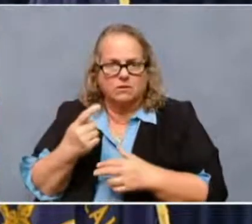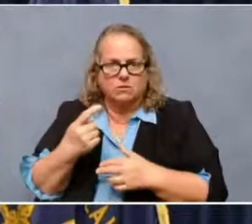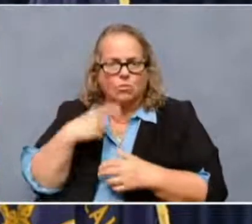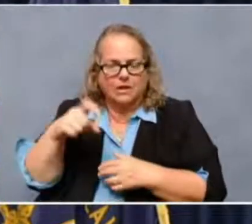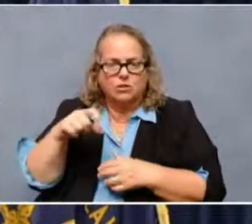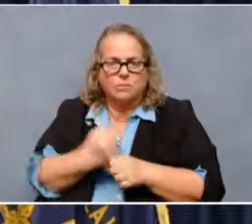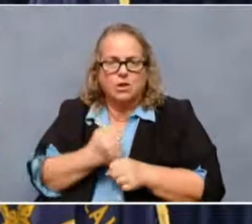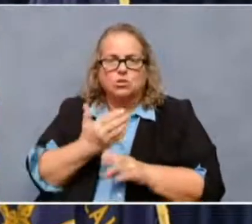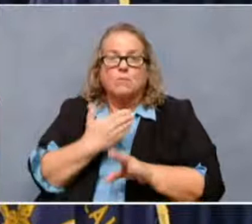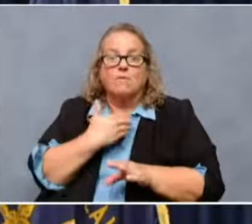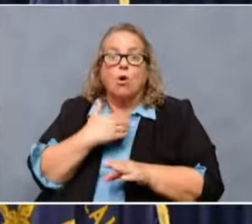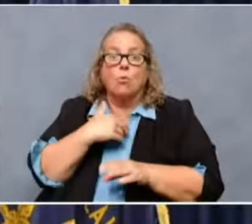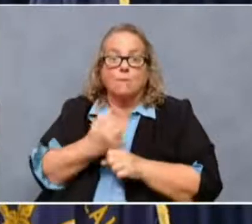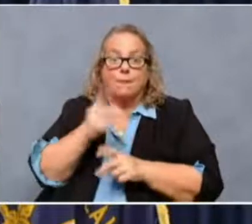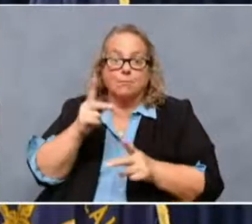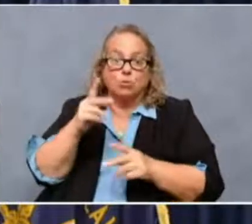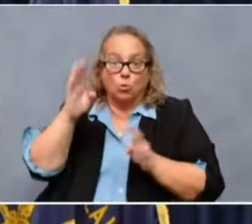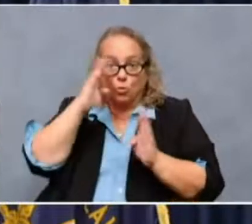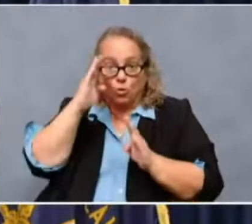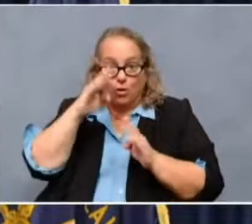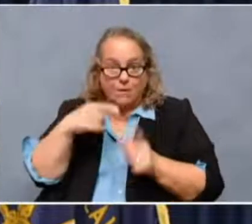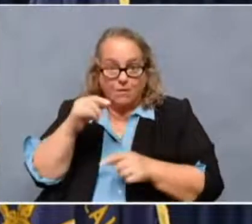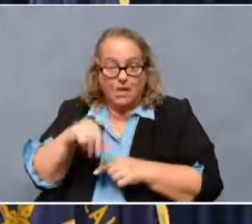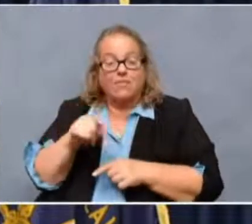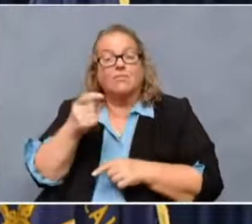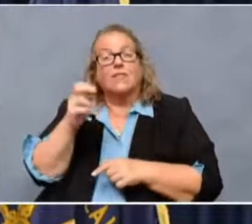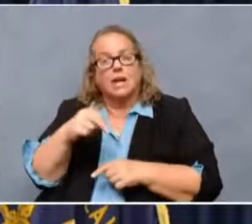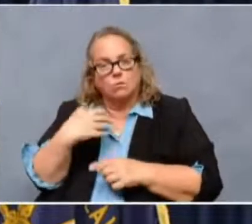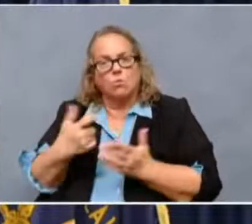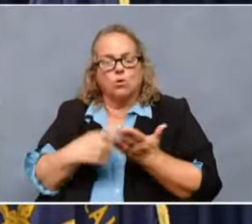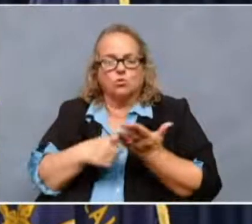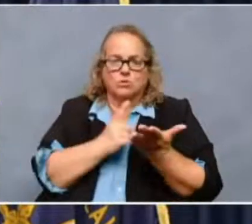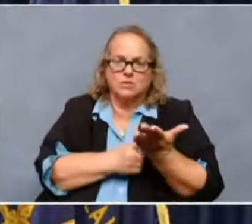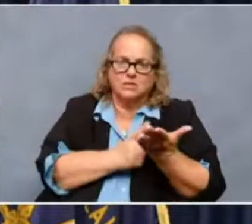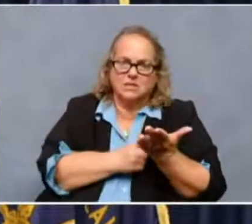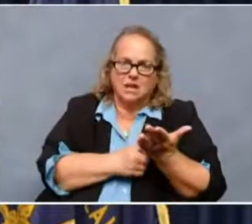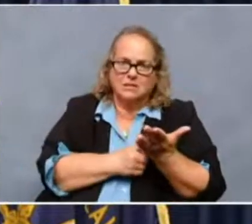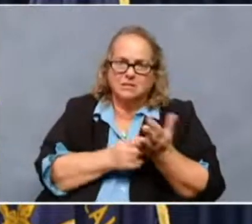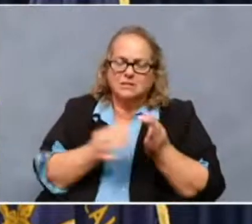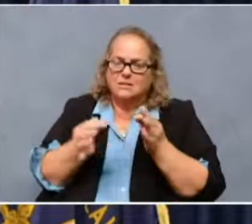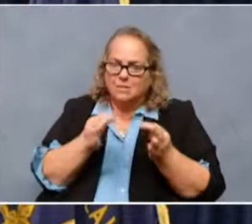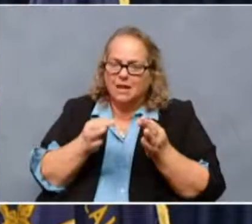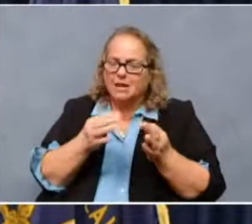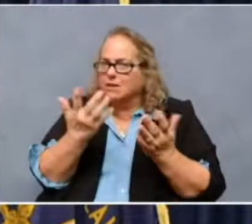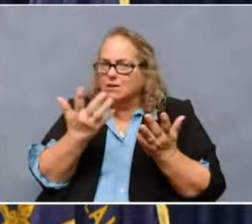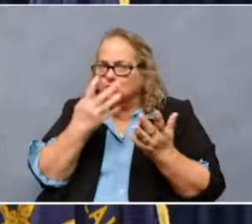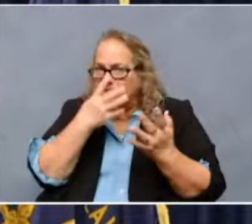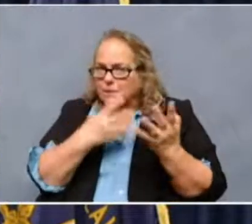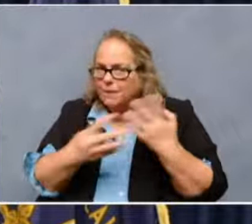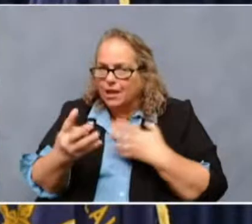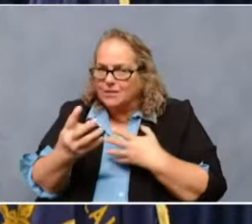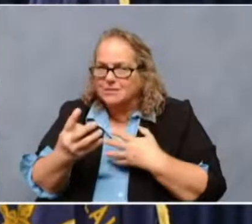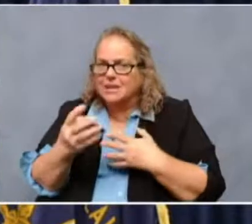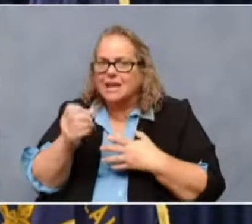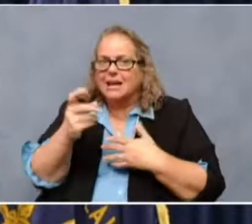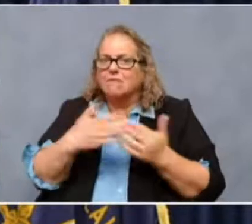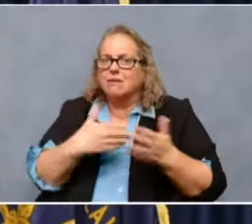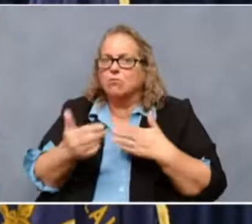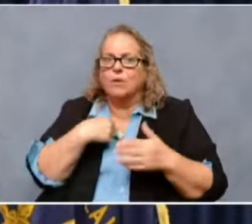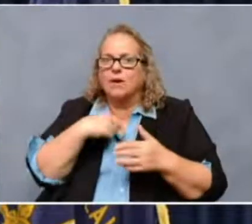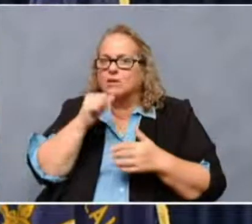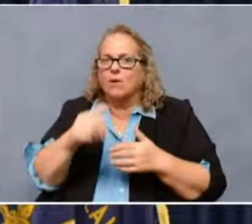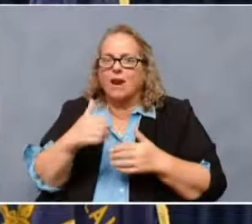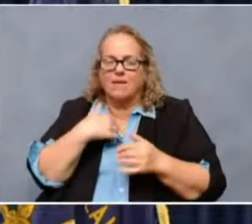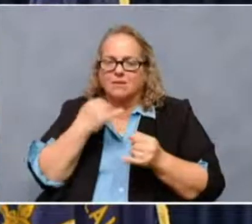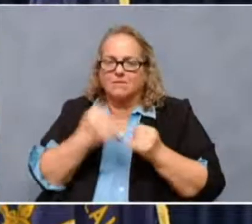people worry about it. And then we want to talk about it, even if we don't have the final answer, as we get